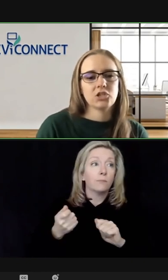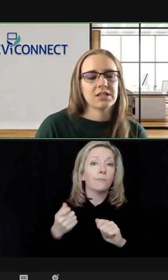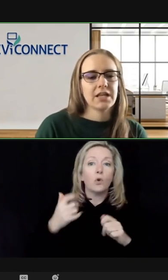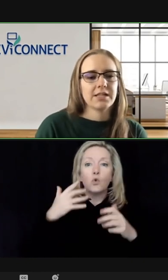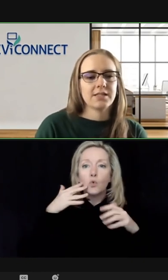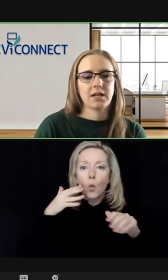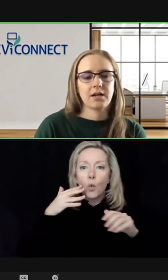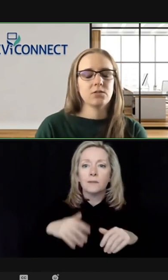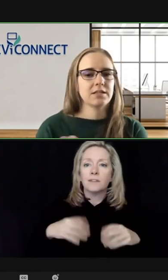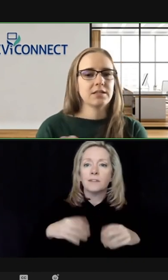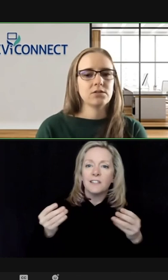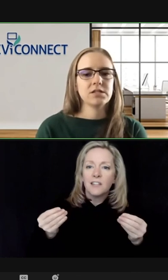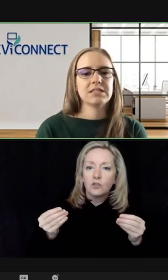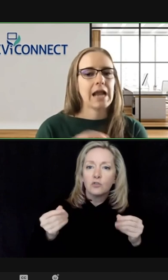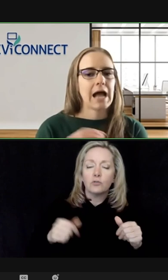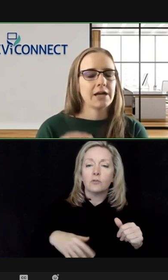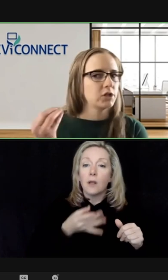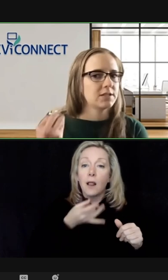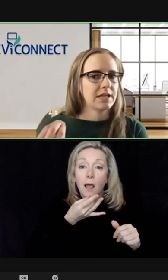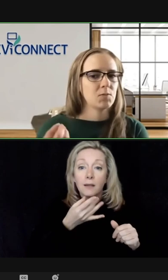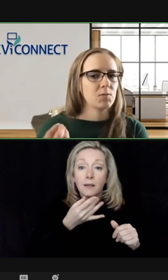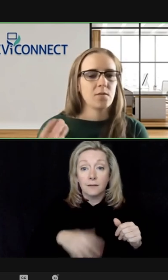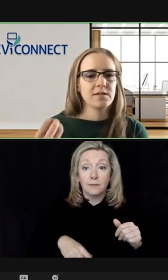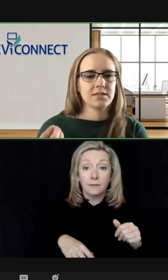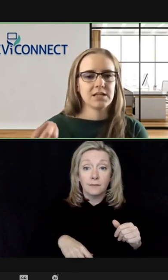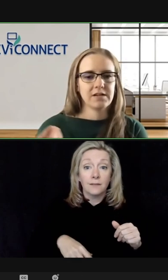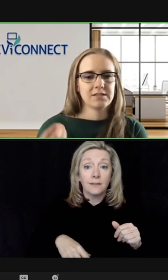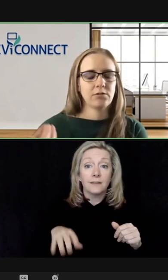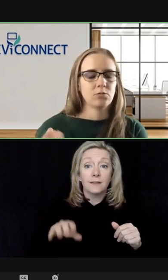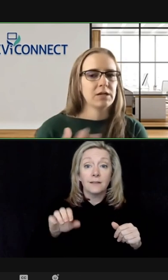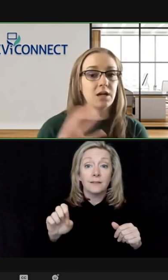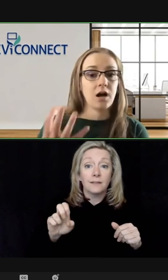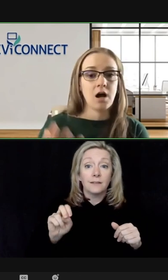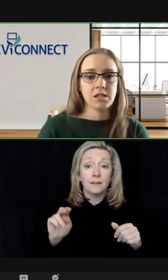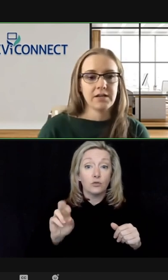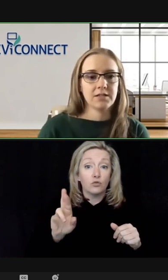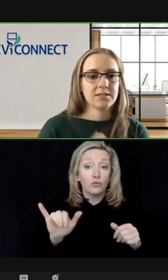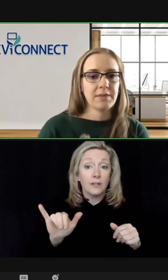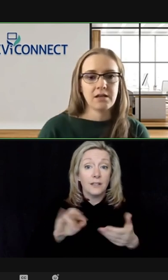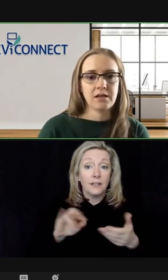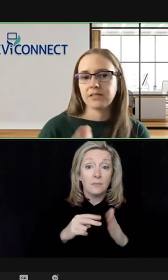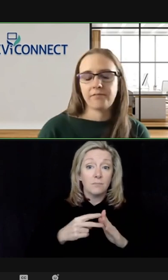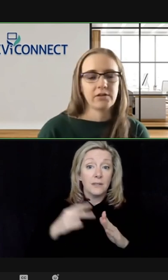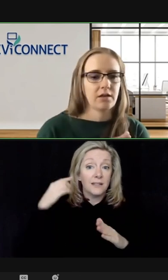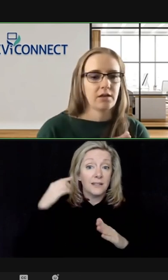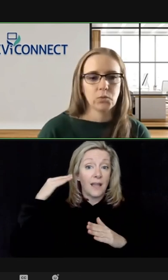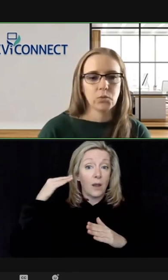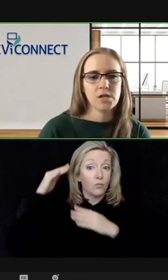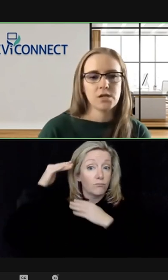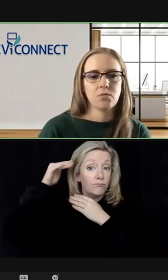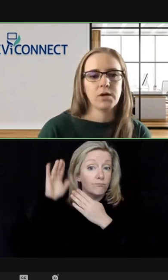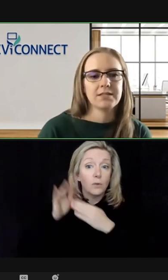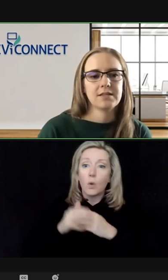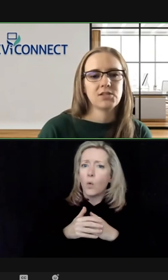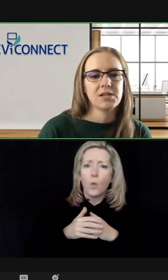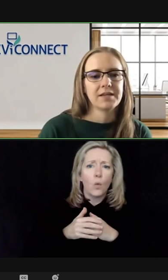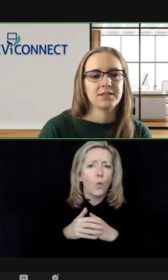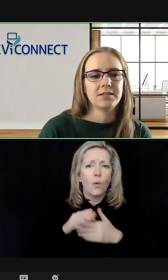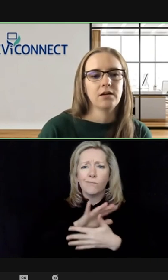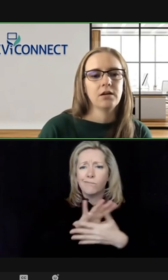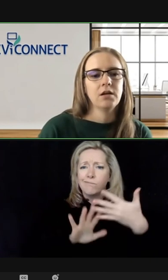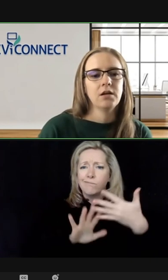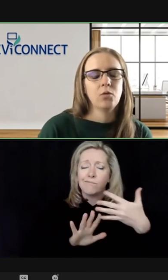noises, textures, lights, etc. So sensory is not just sound. We always think of it as sound, but it's all of it. Smells, everything. What kinds of